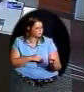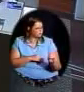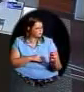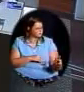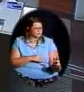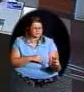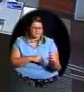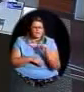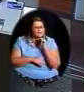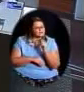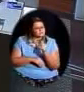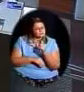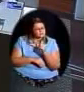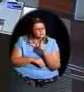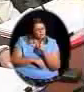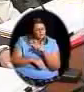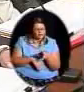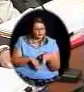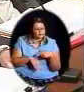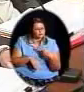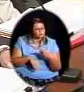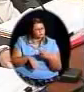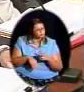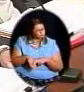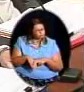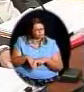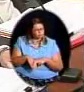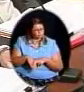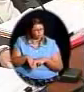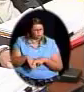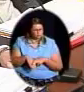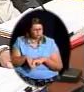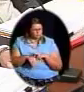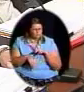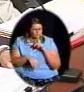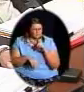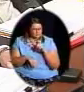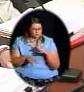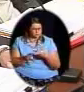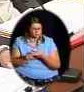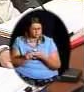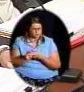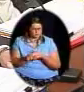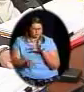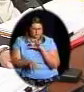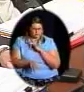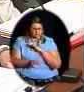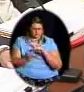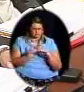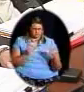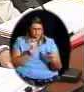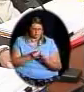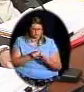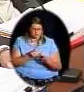It is not unusual in respect to the fact that we have participated in benefit districts to build